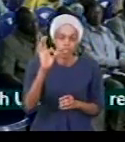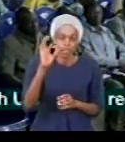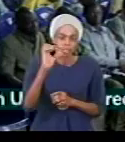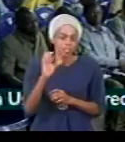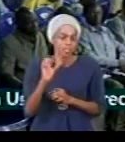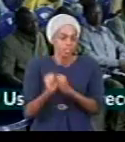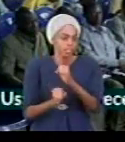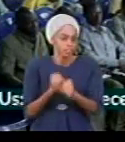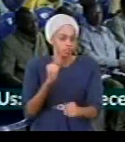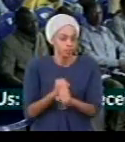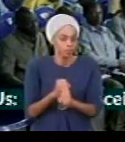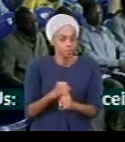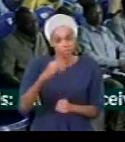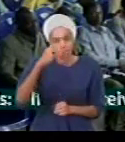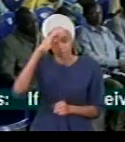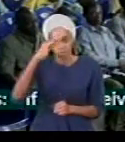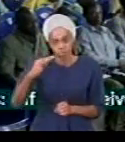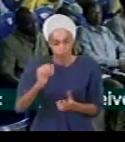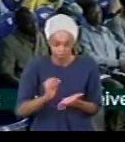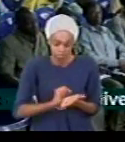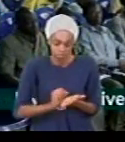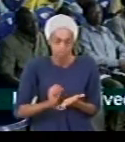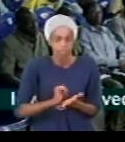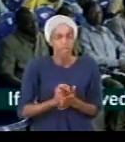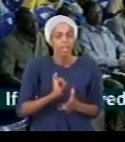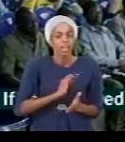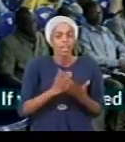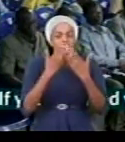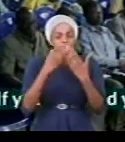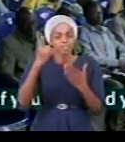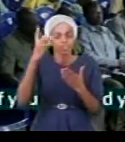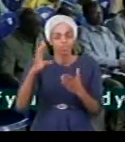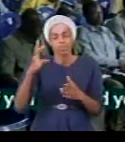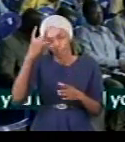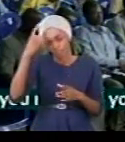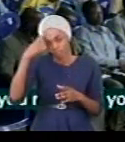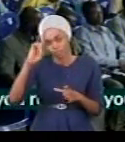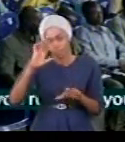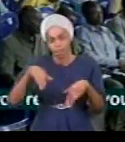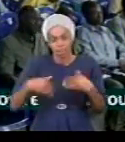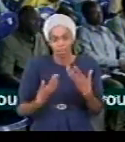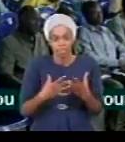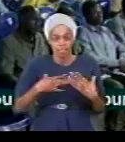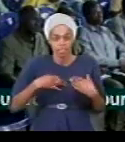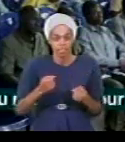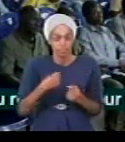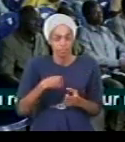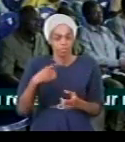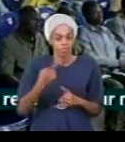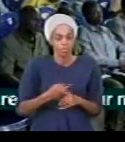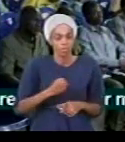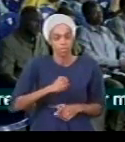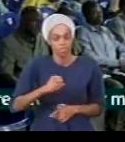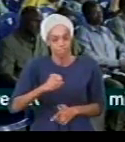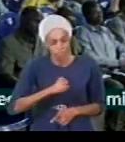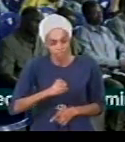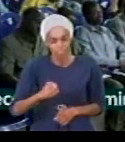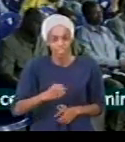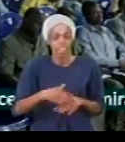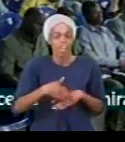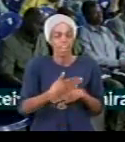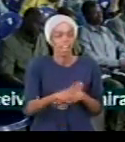cough after the prayer of the man of God. This cough has been troubling him, but after the prayers tonight, the